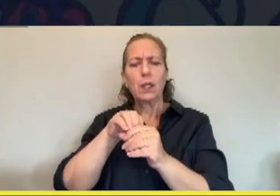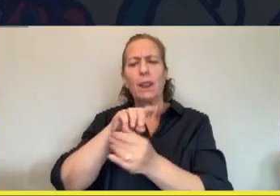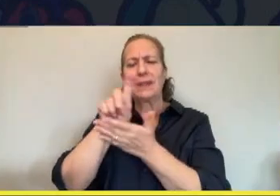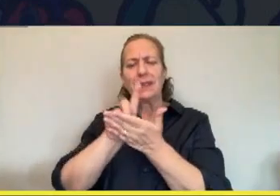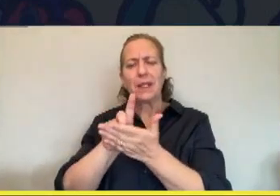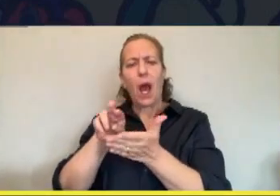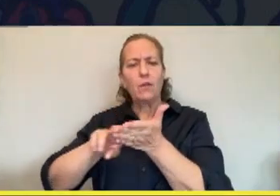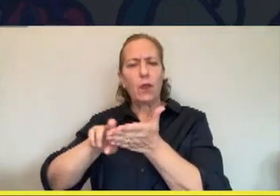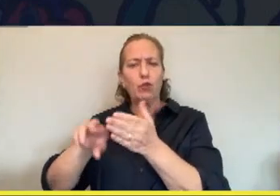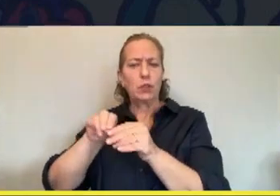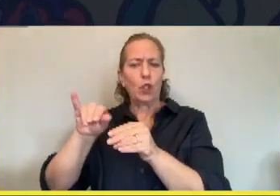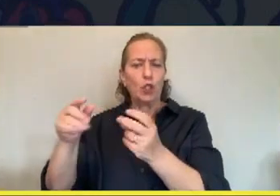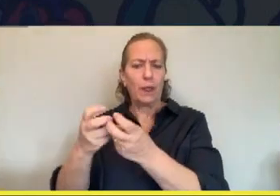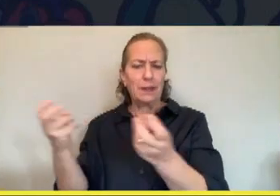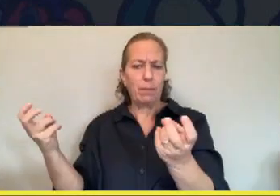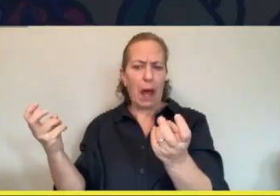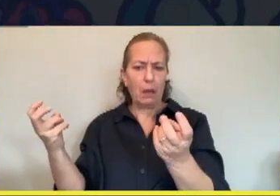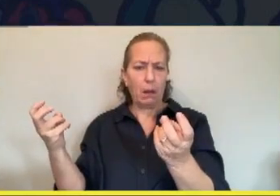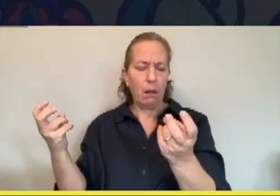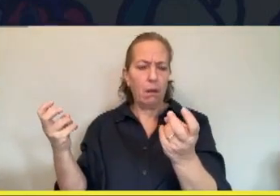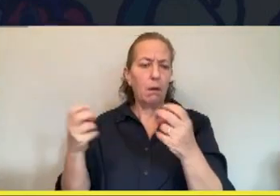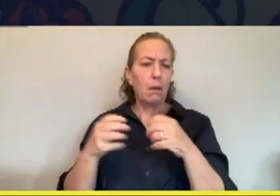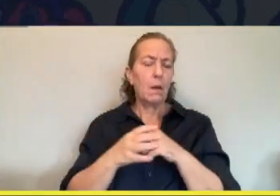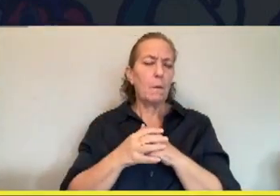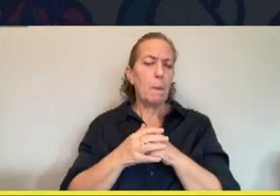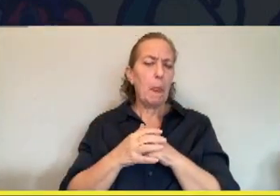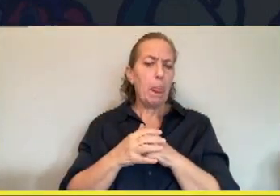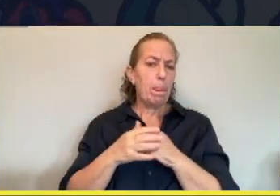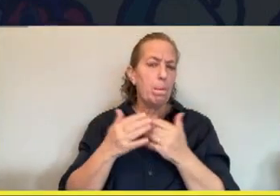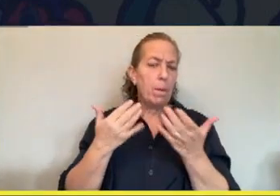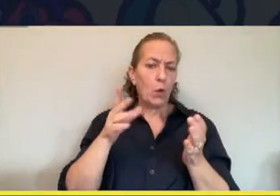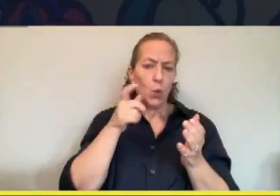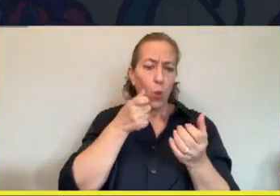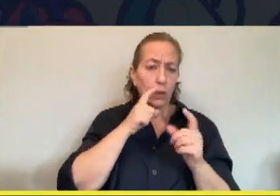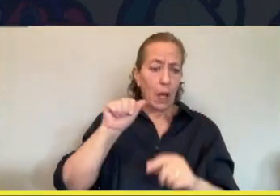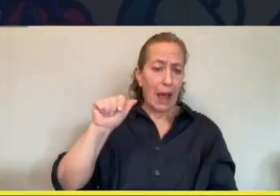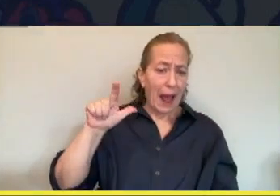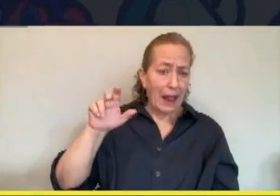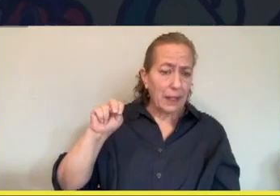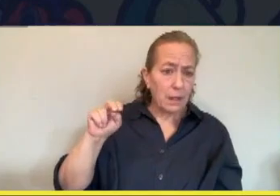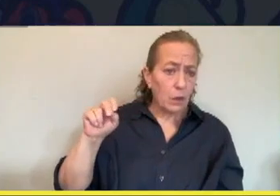panel. So I don't know if Alan wants to take a stab at that or someone else.